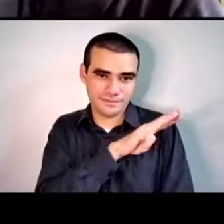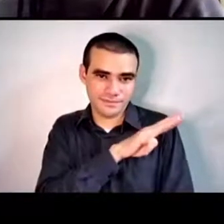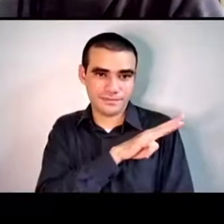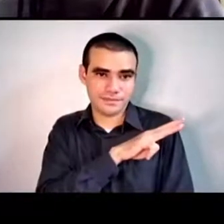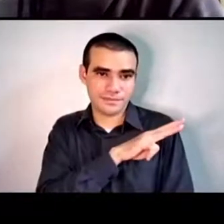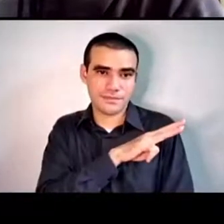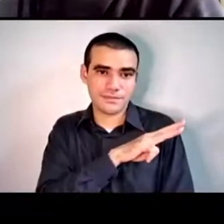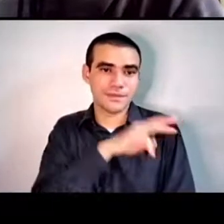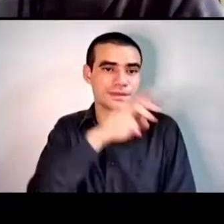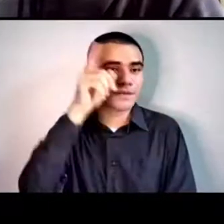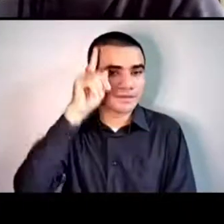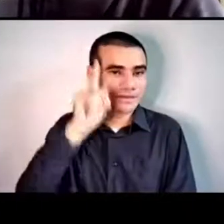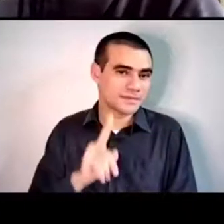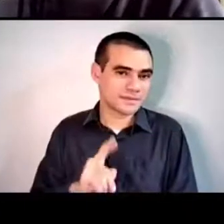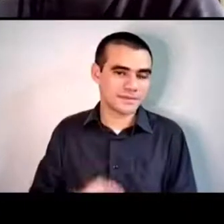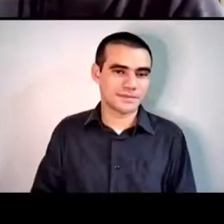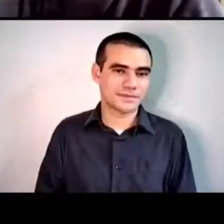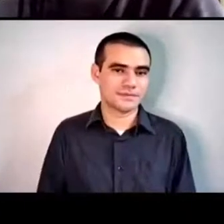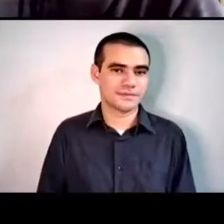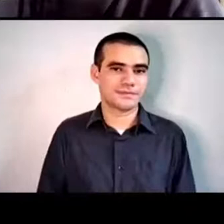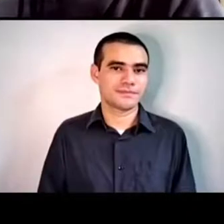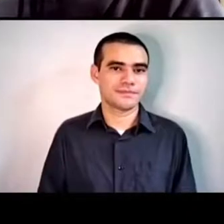high school, they didn't know that.